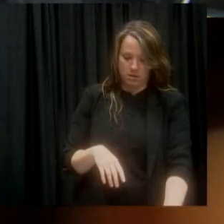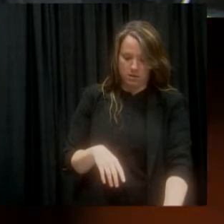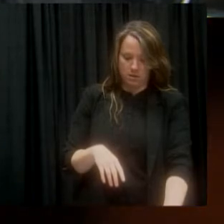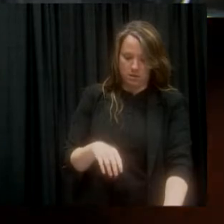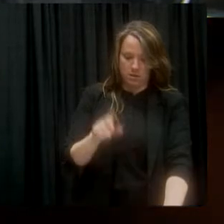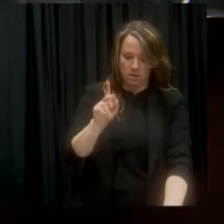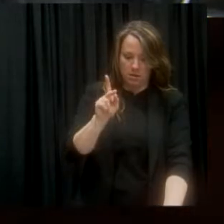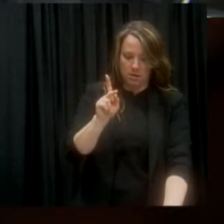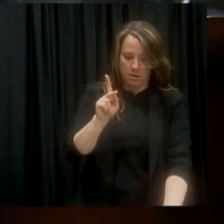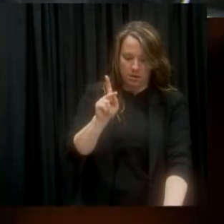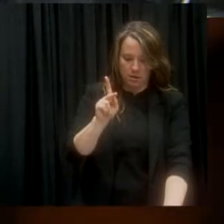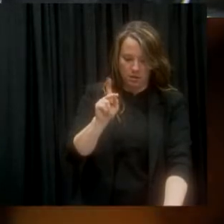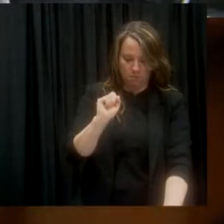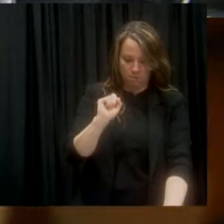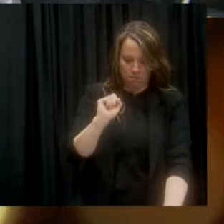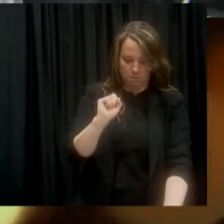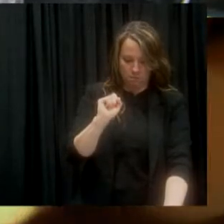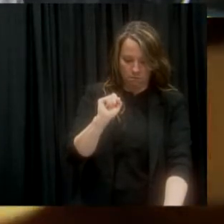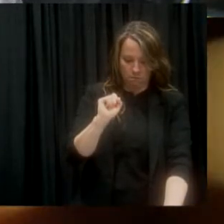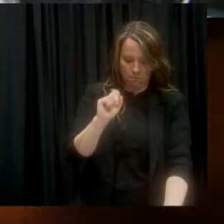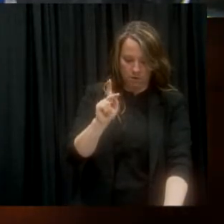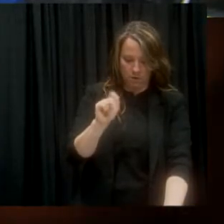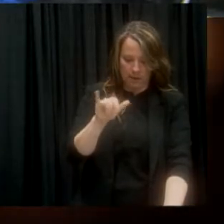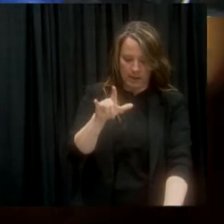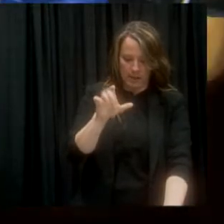Kaylee Hatsidy.